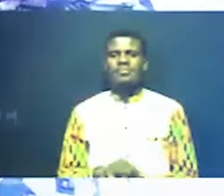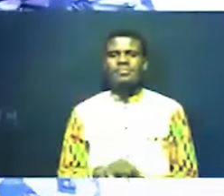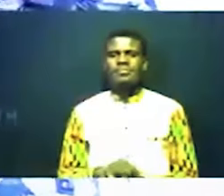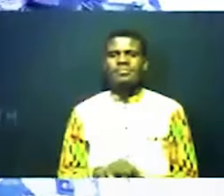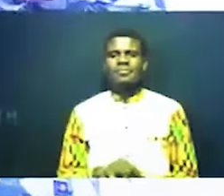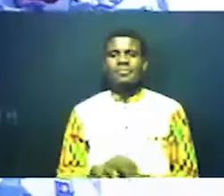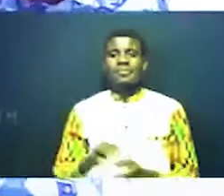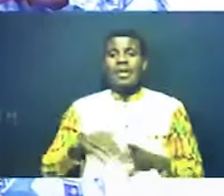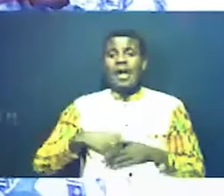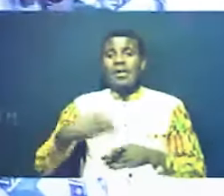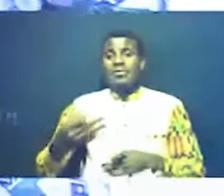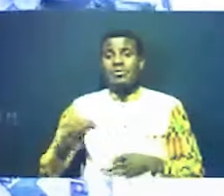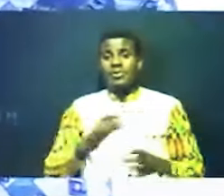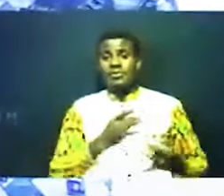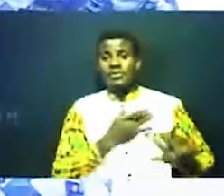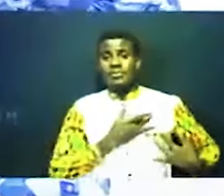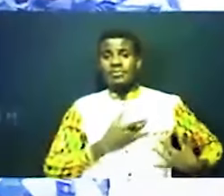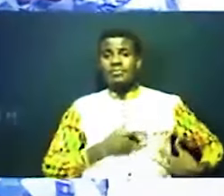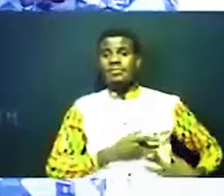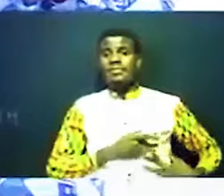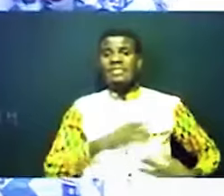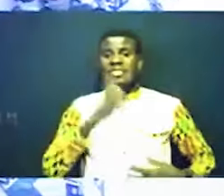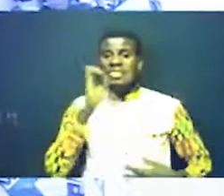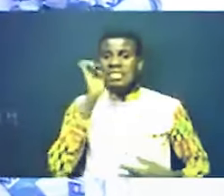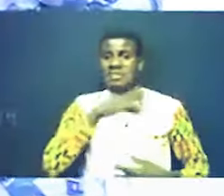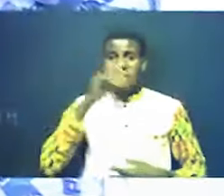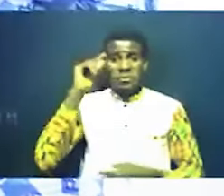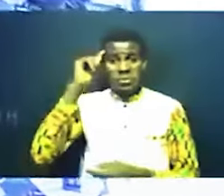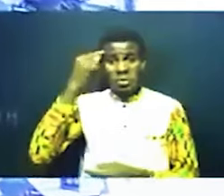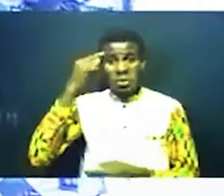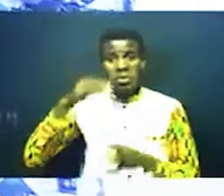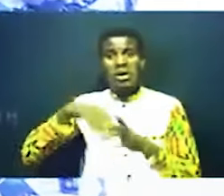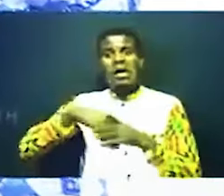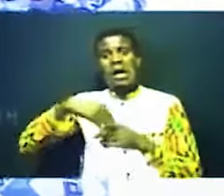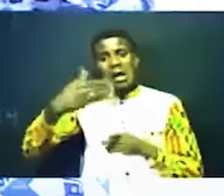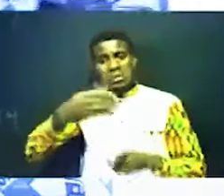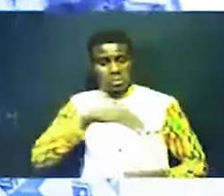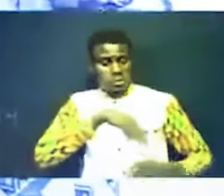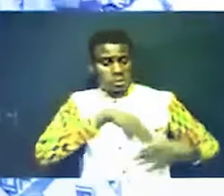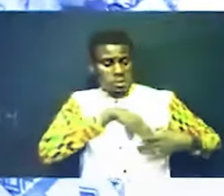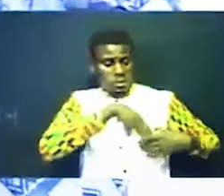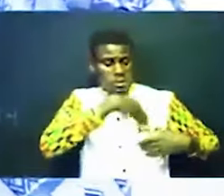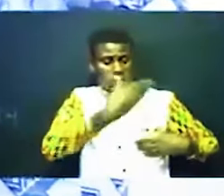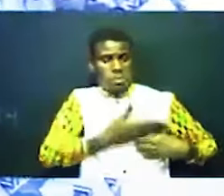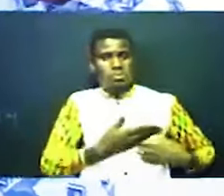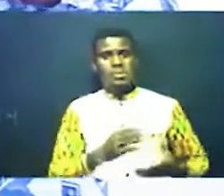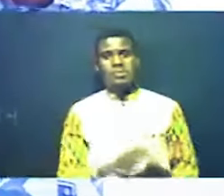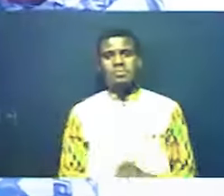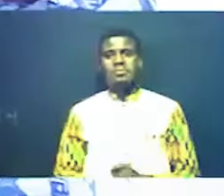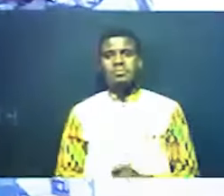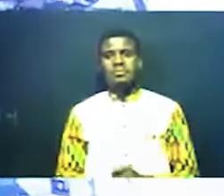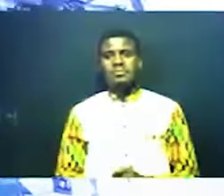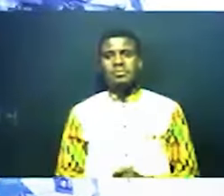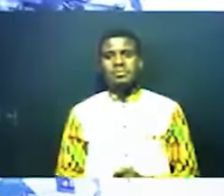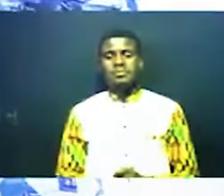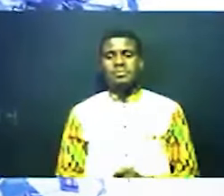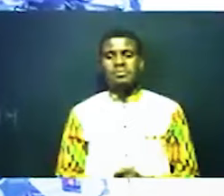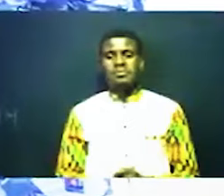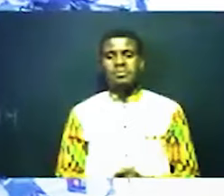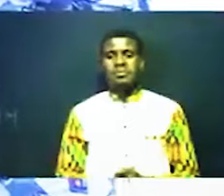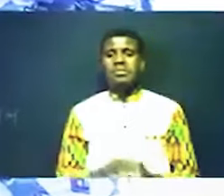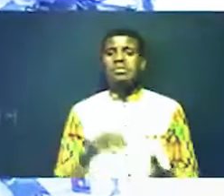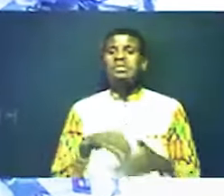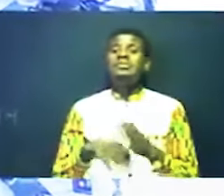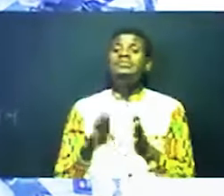See, out of the heart comes what? Evil thoughts. And then the writer just brought